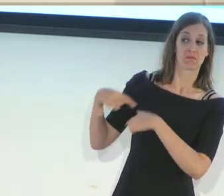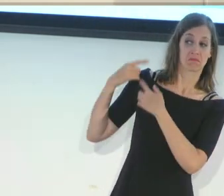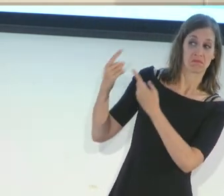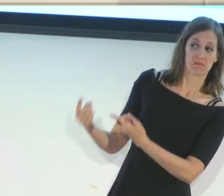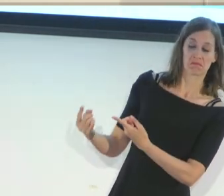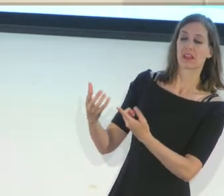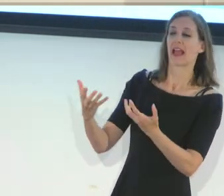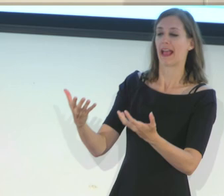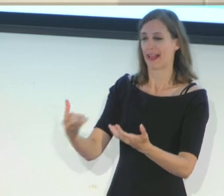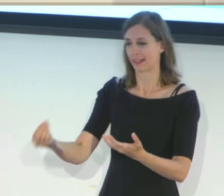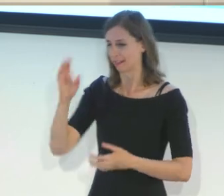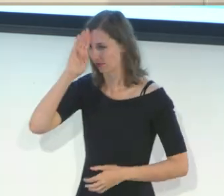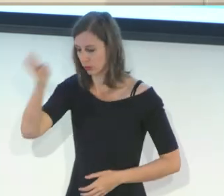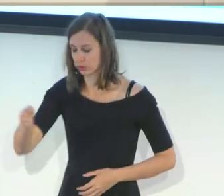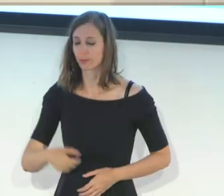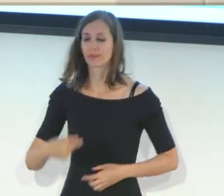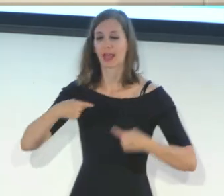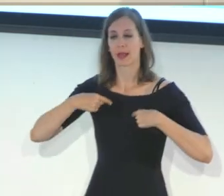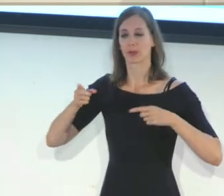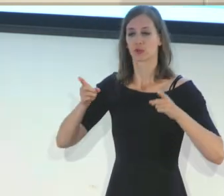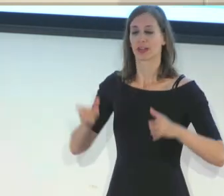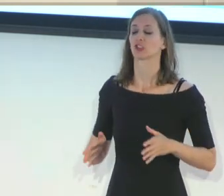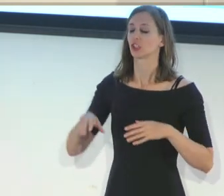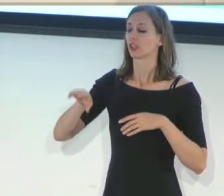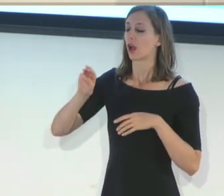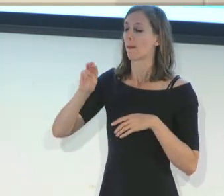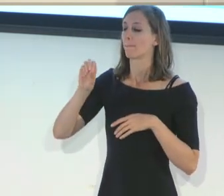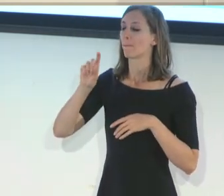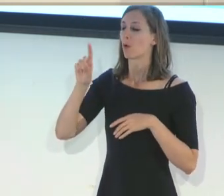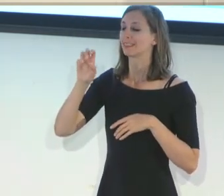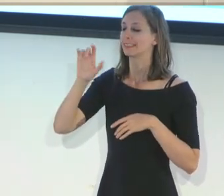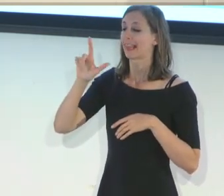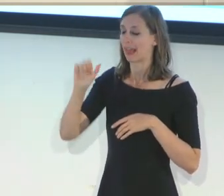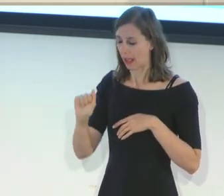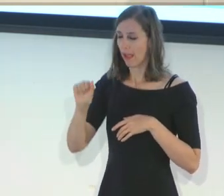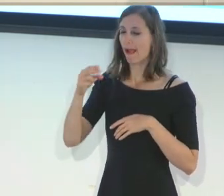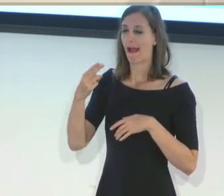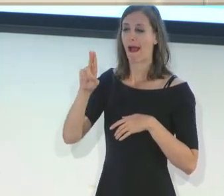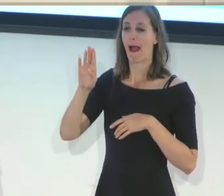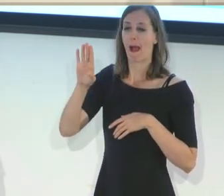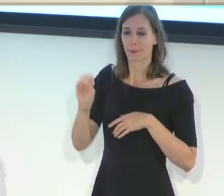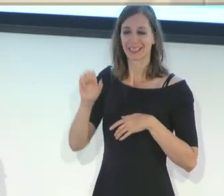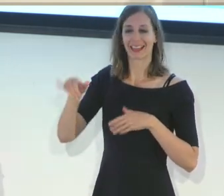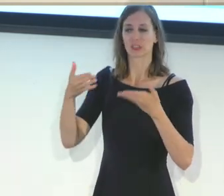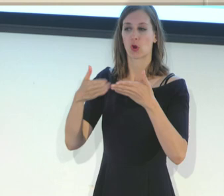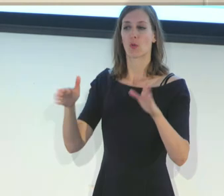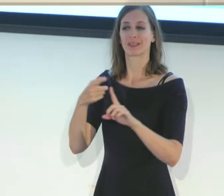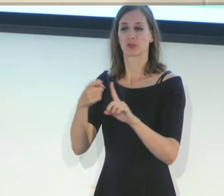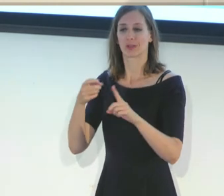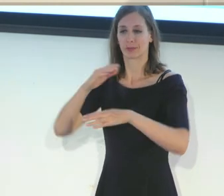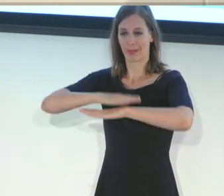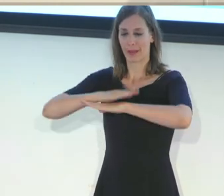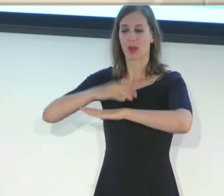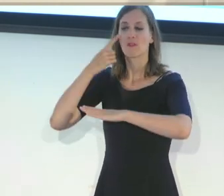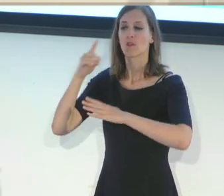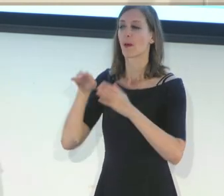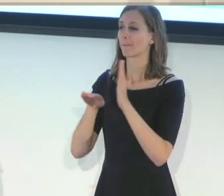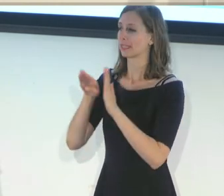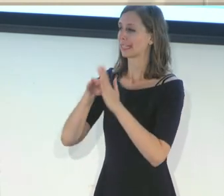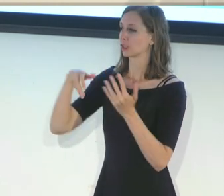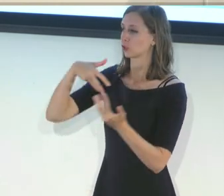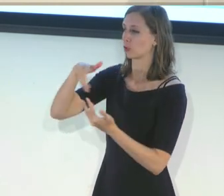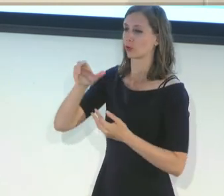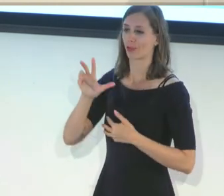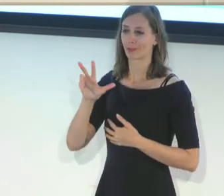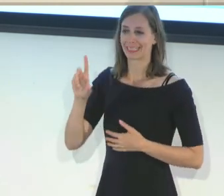I was formerly the director of Mozilla Hubs. Mozilla Hubs is an open source platform, an engine for building social 3D worlds.